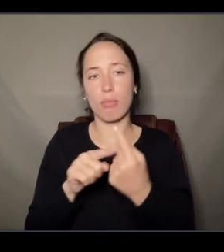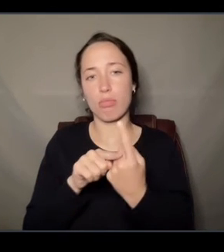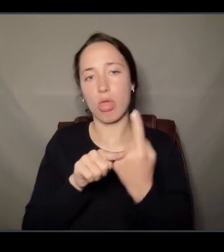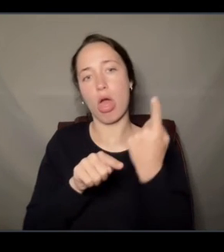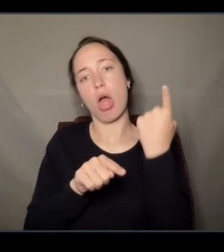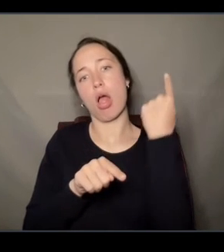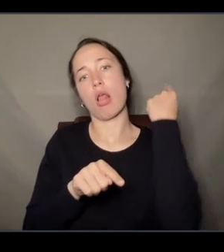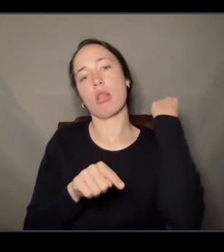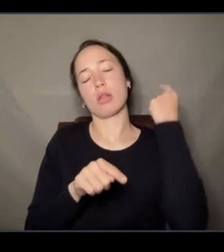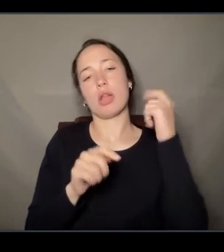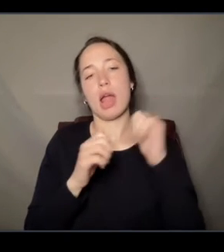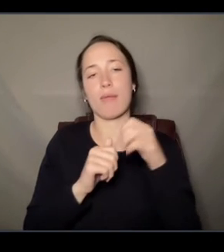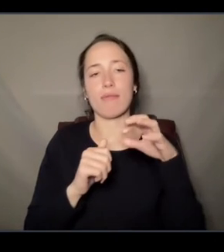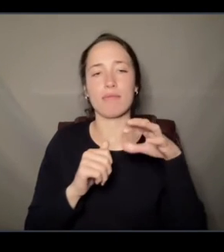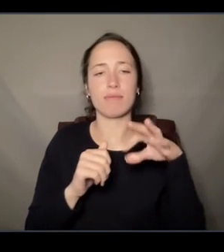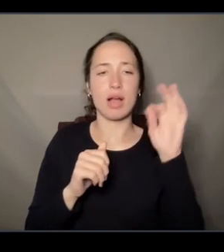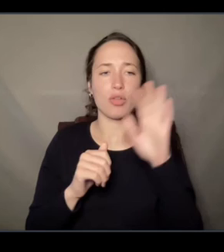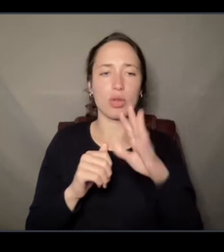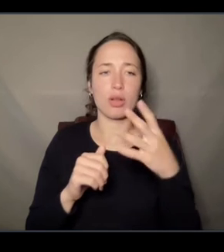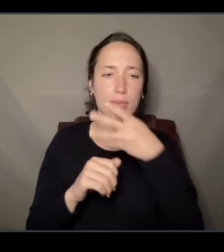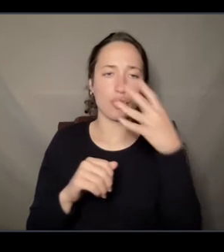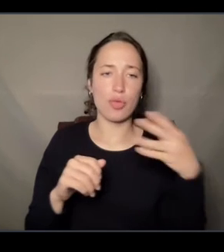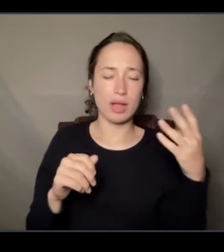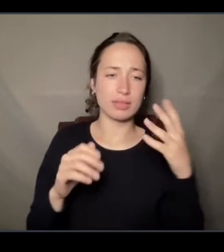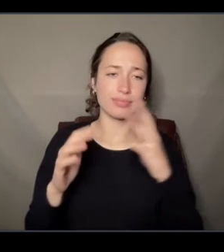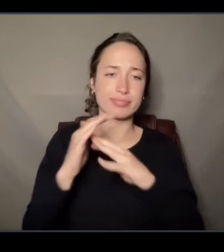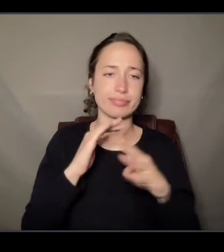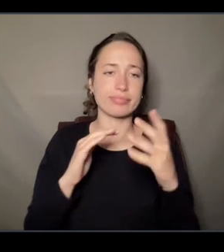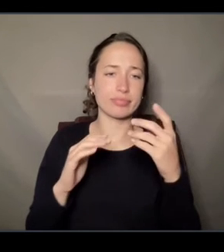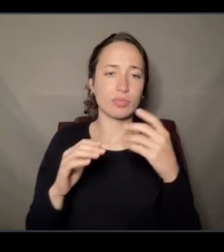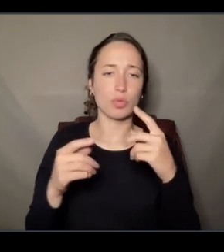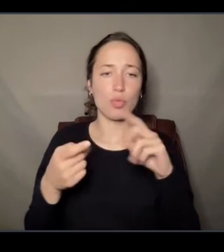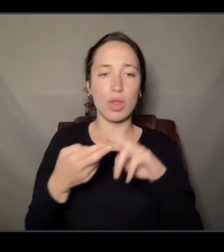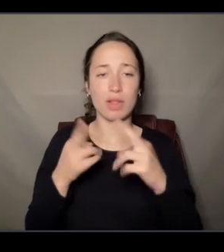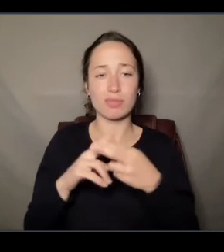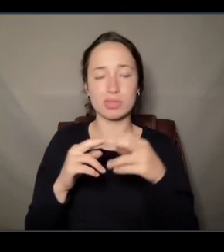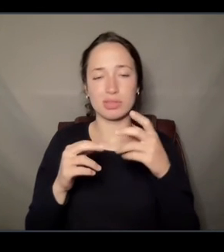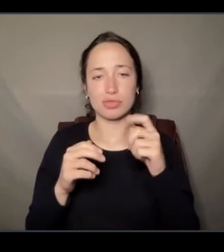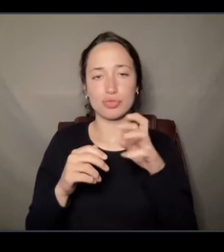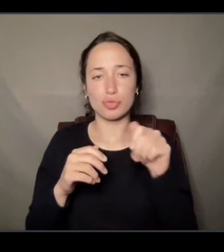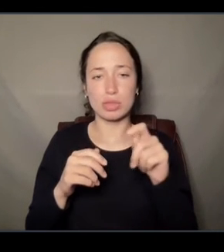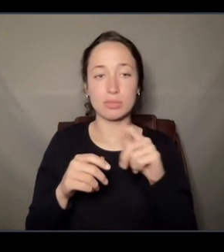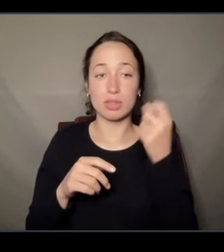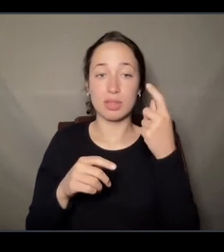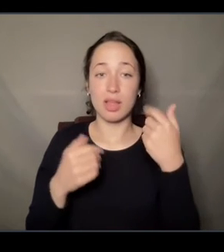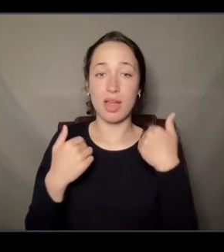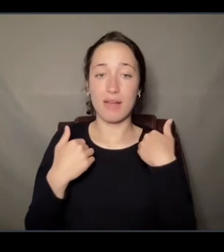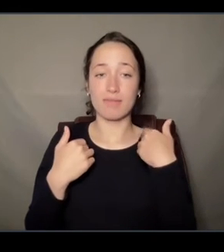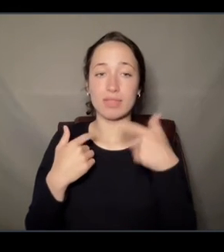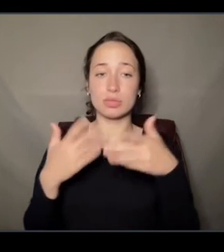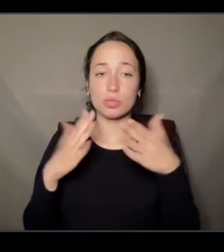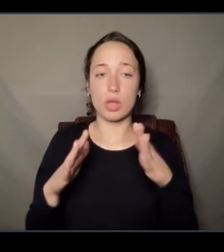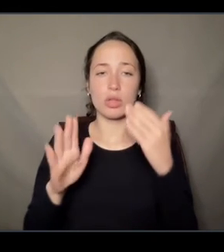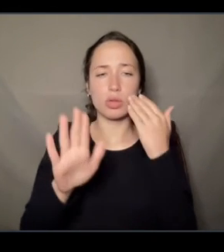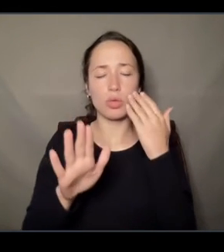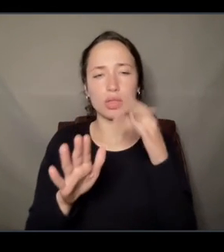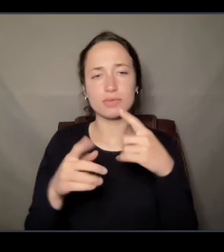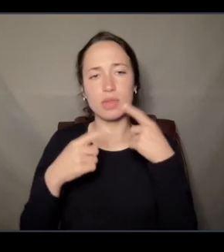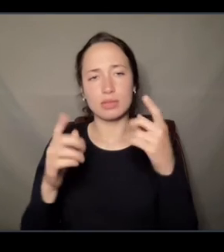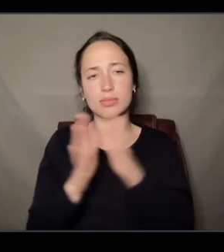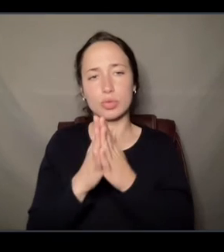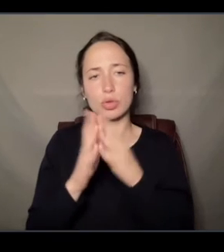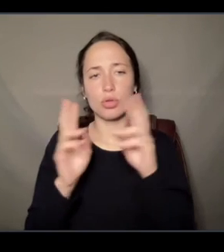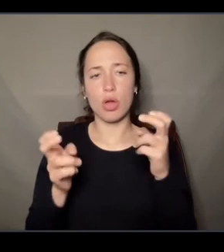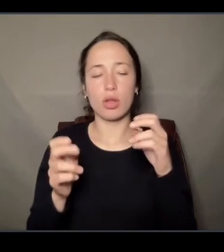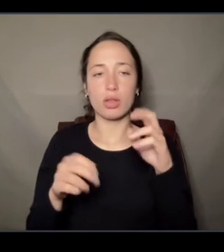how your, immigrant relatives were treated. And there's this way that, there's this famous book called How the